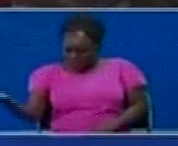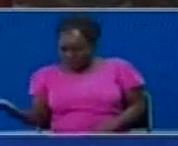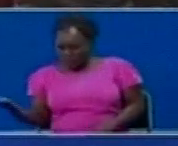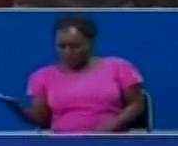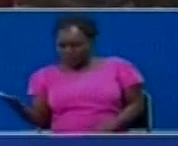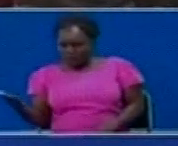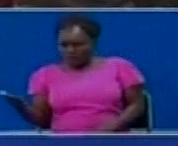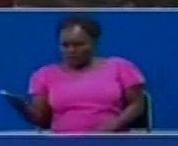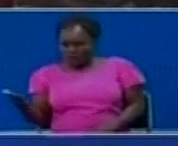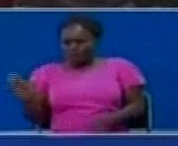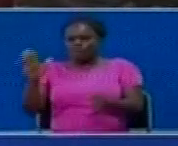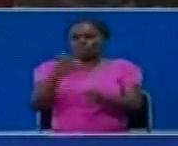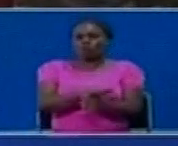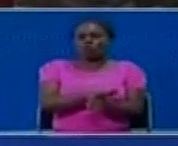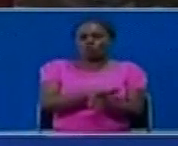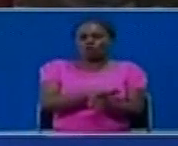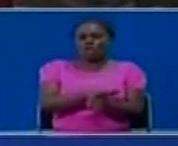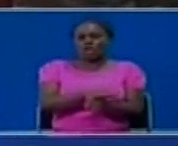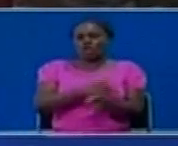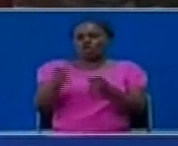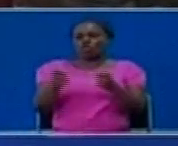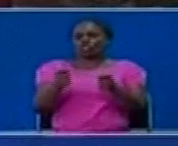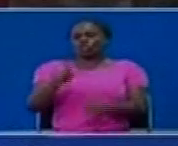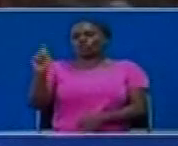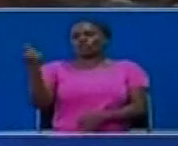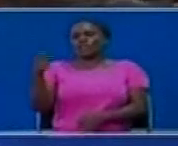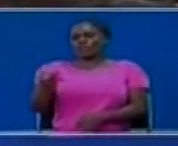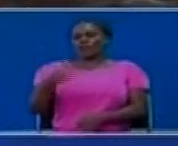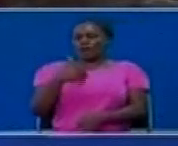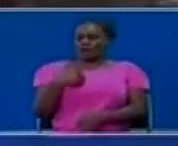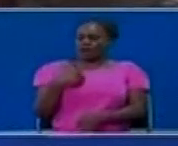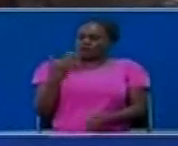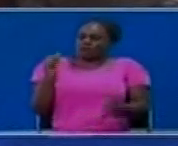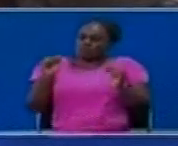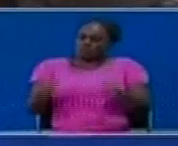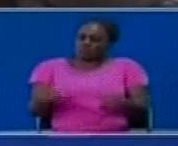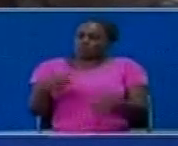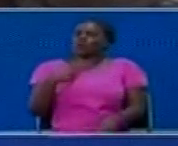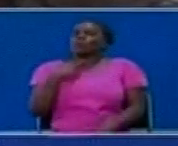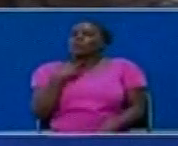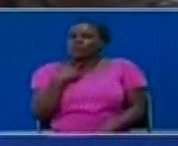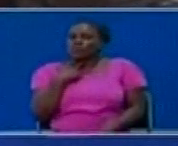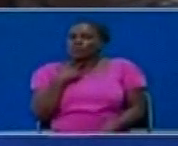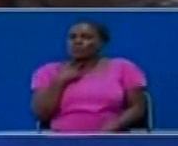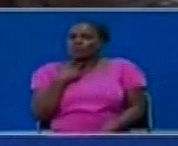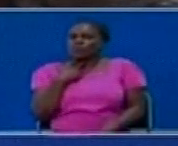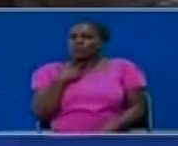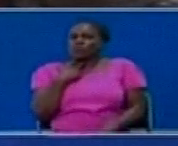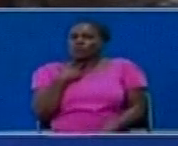the sovereignty of Kenya lives, may be curtailed or